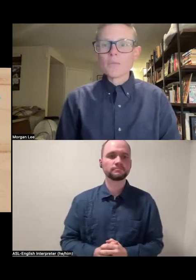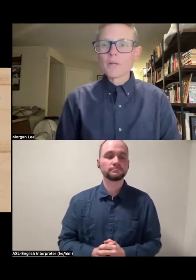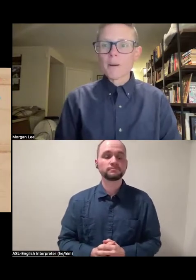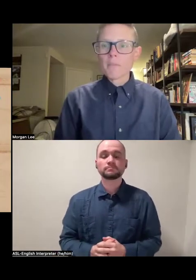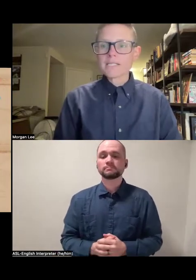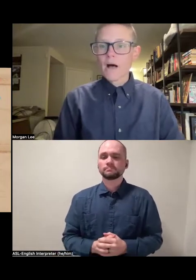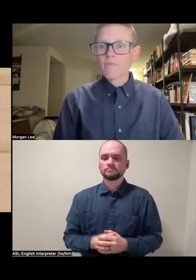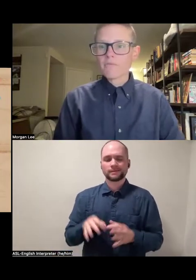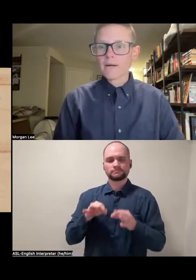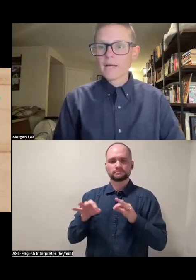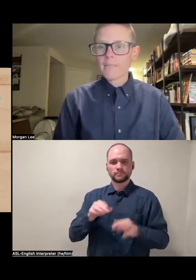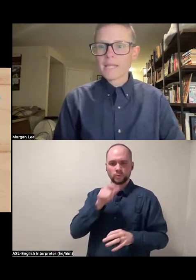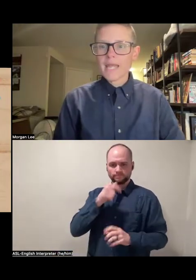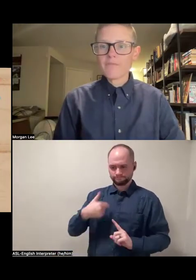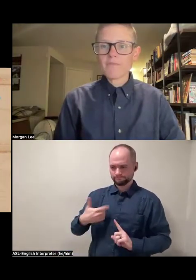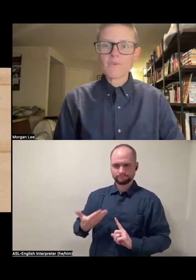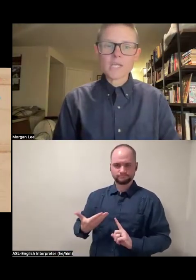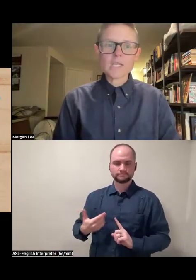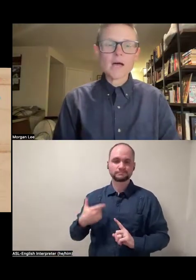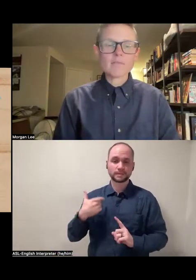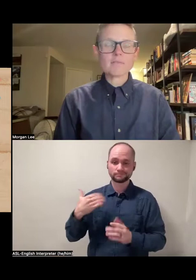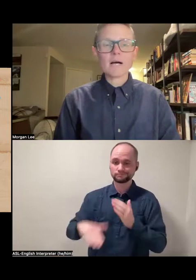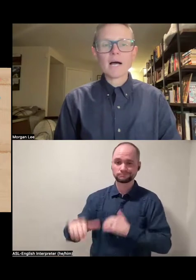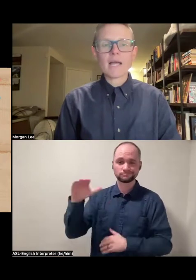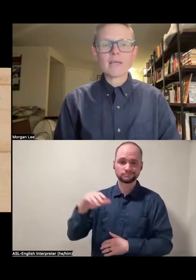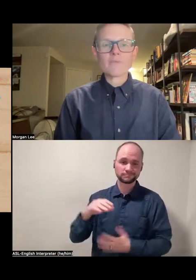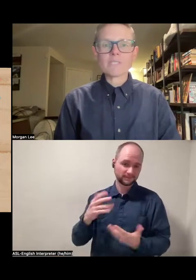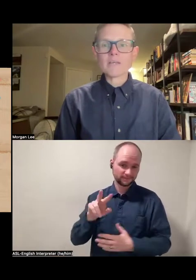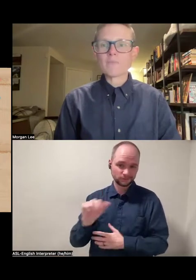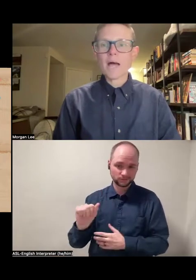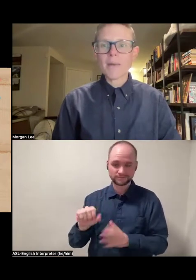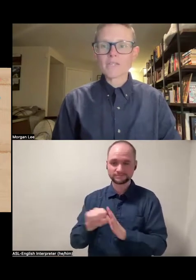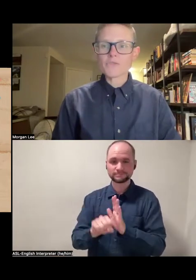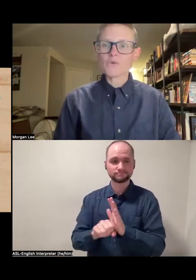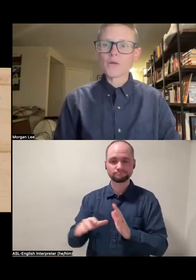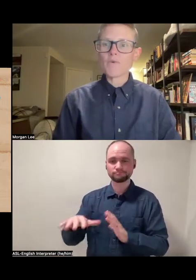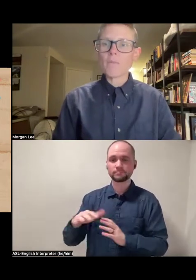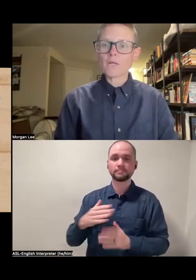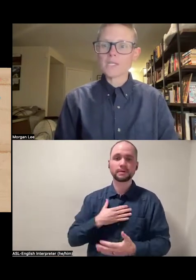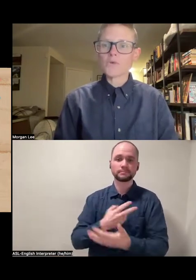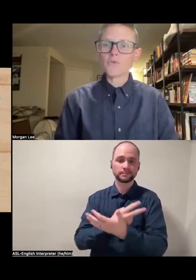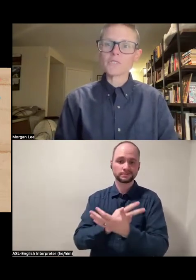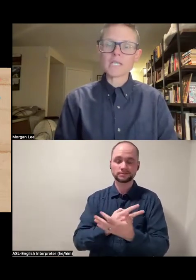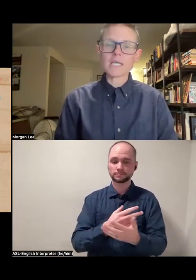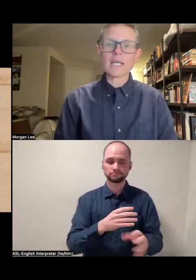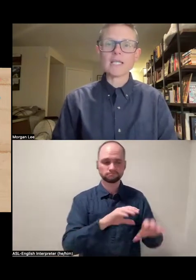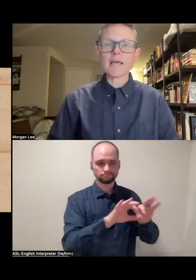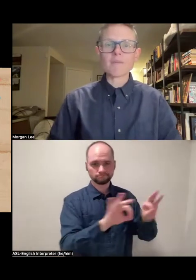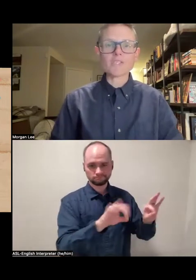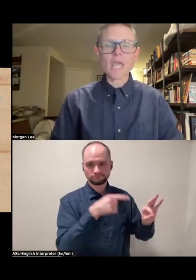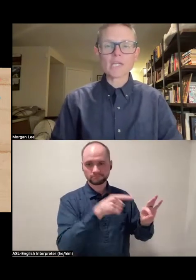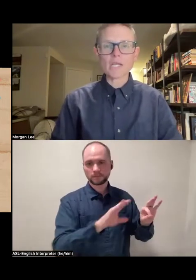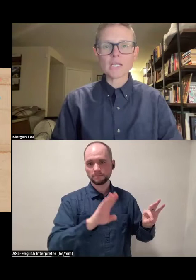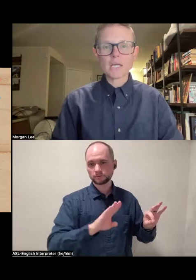So a little bit about myself. I am a native of Virginia. I received my master's degree from Boston University in